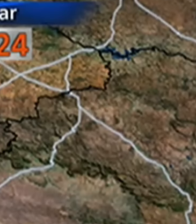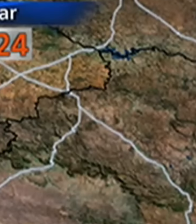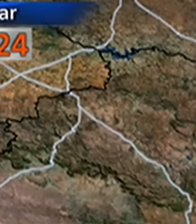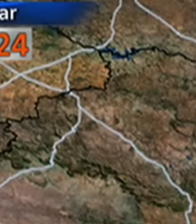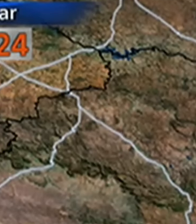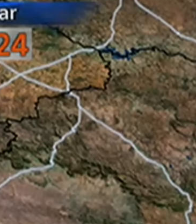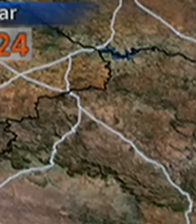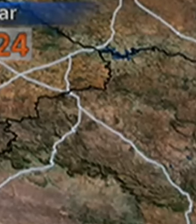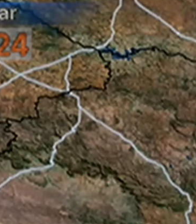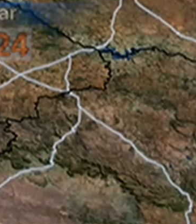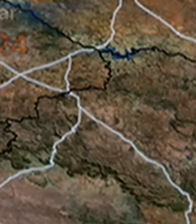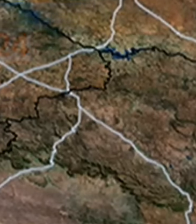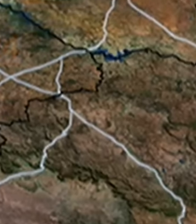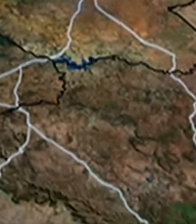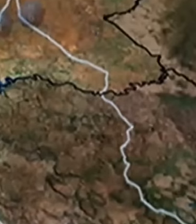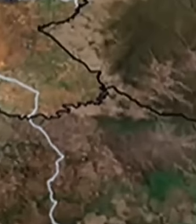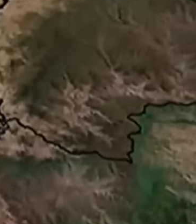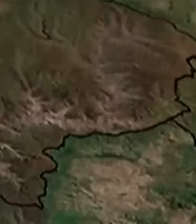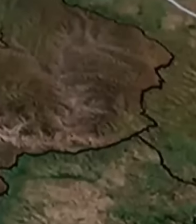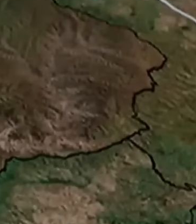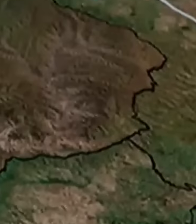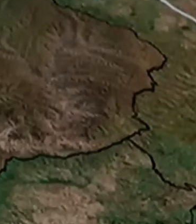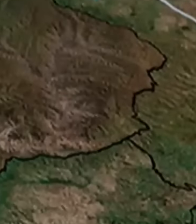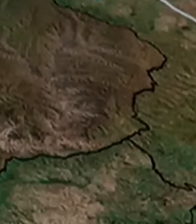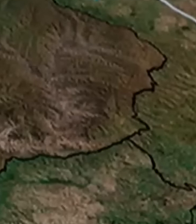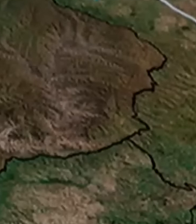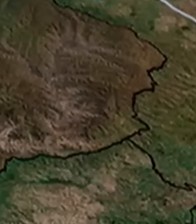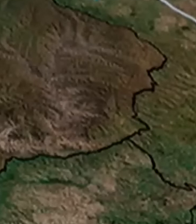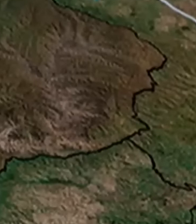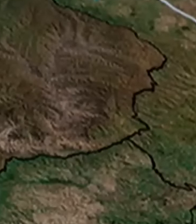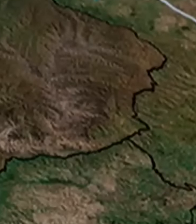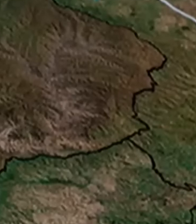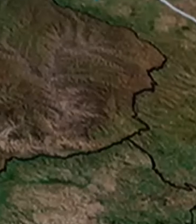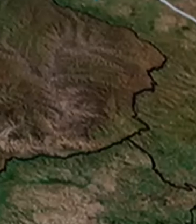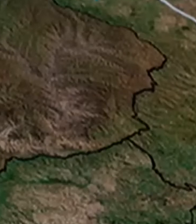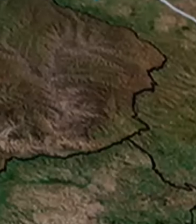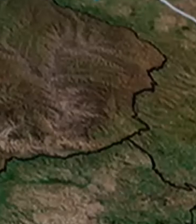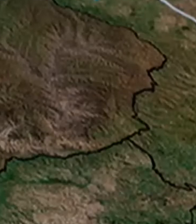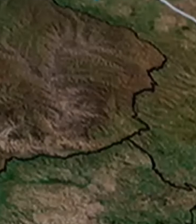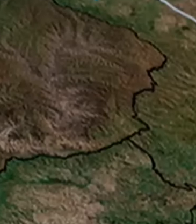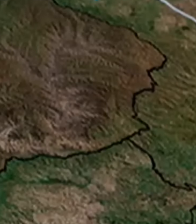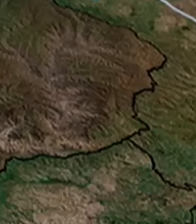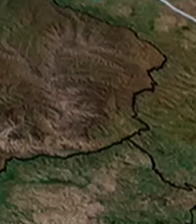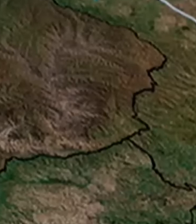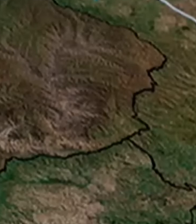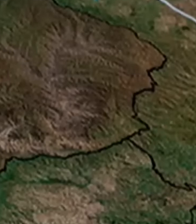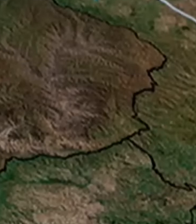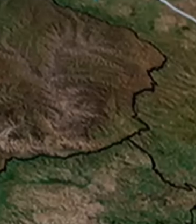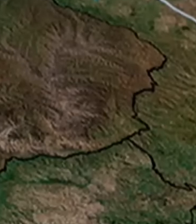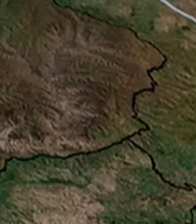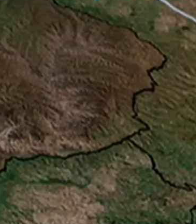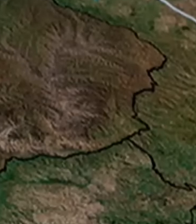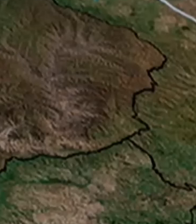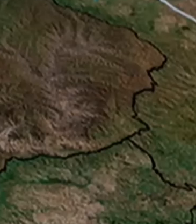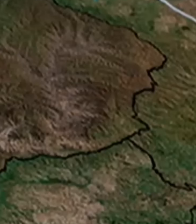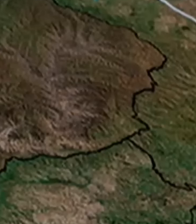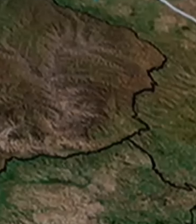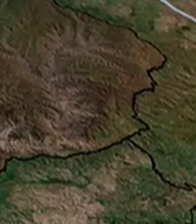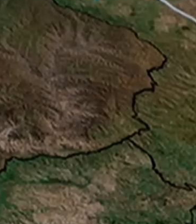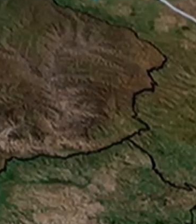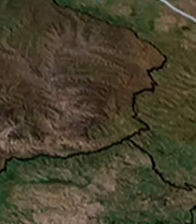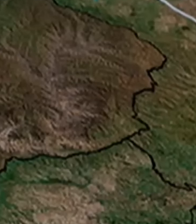Sutherland le hona ka Calvania o tla hlala o bata bosimba ka jeno le hona o sa no seng hampers re shebile hona ha dinyolwa go hlokomele re tla hlotshitse hona ha